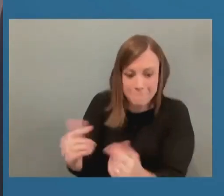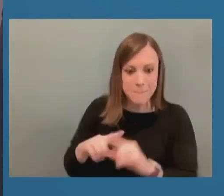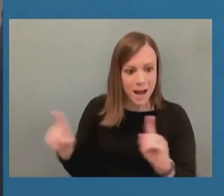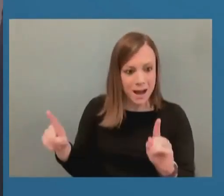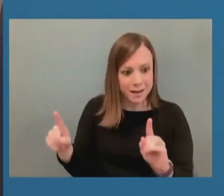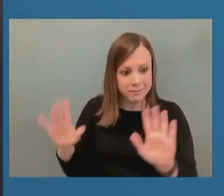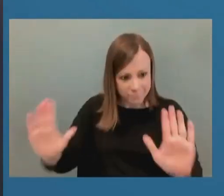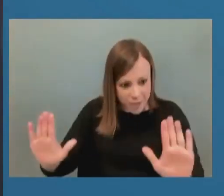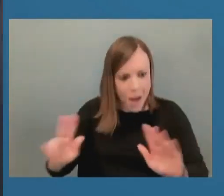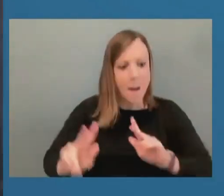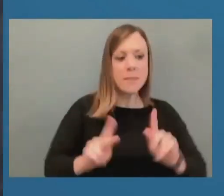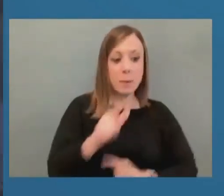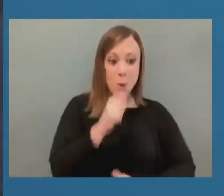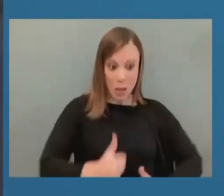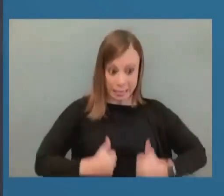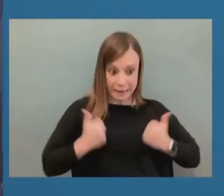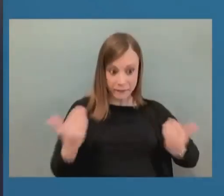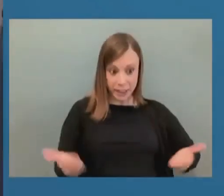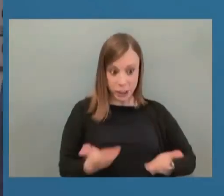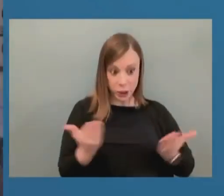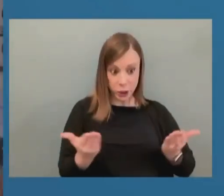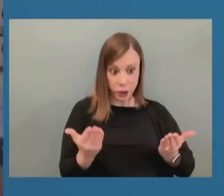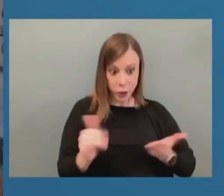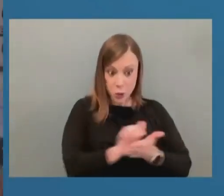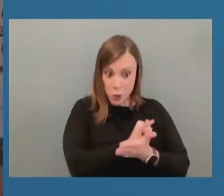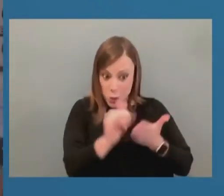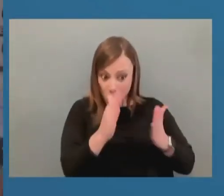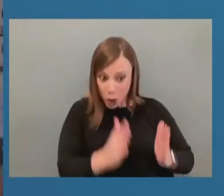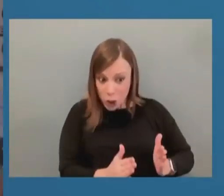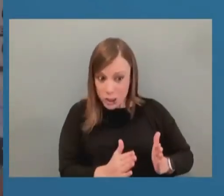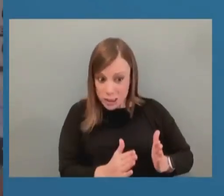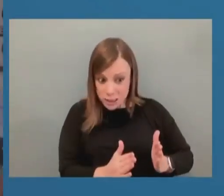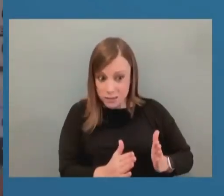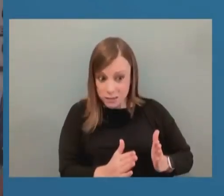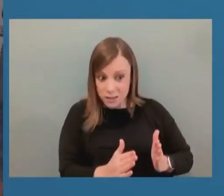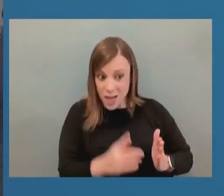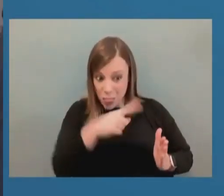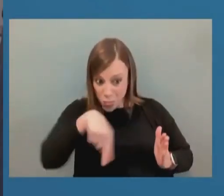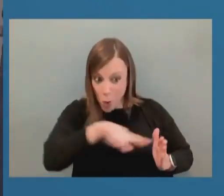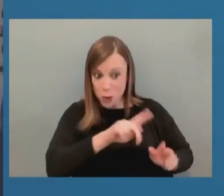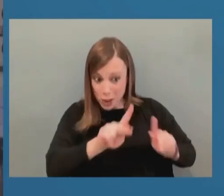here, who are real New Yorkers, they're the ones who I have to